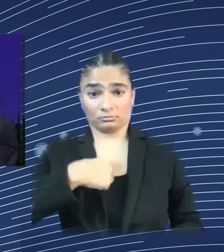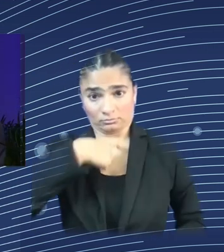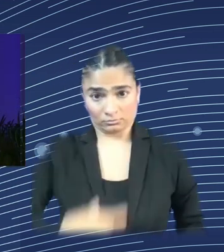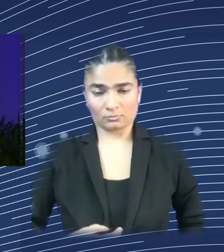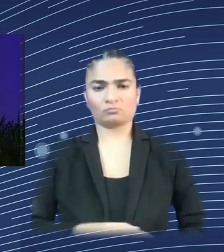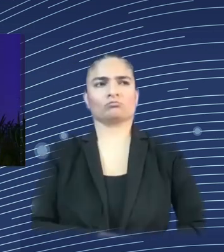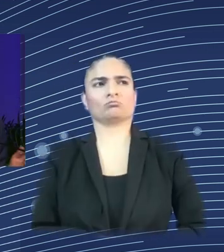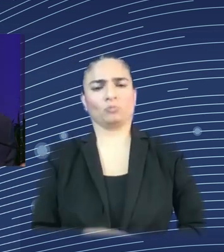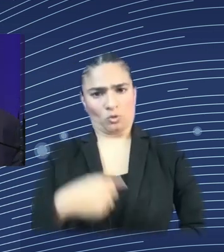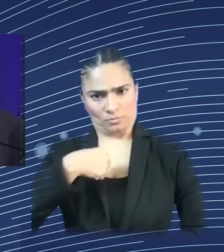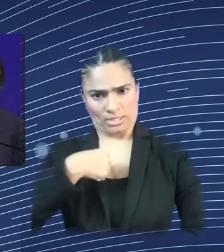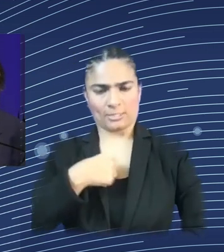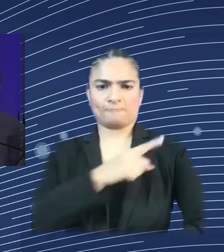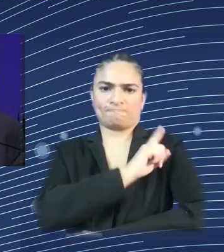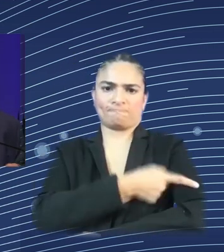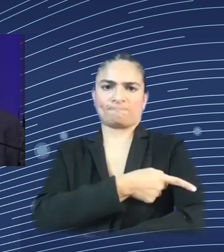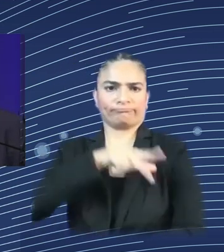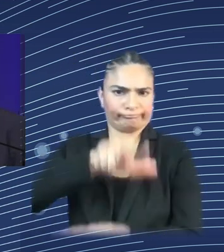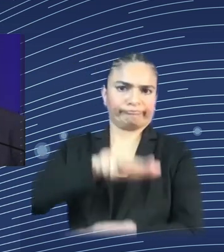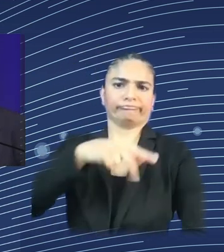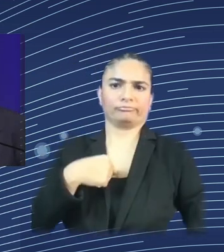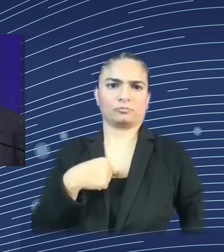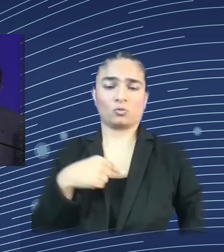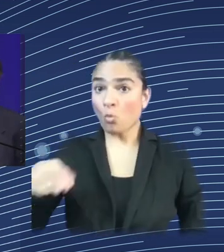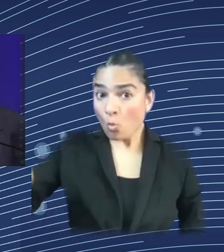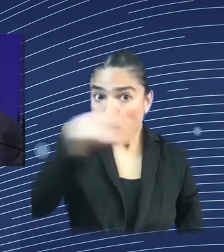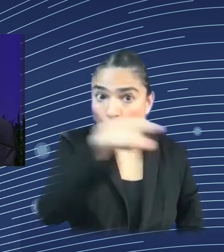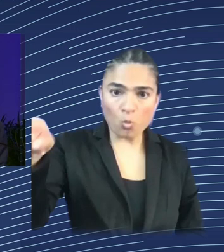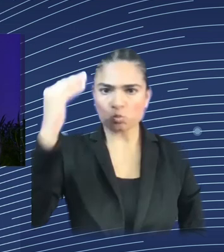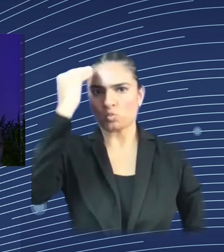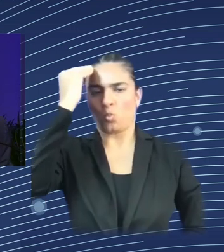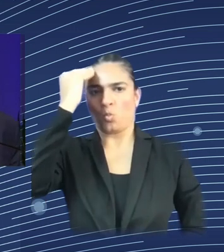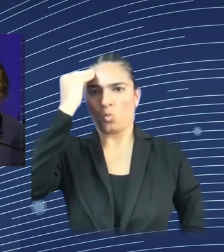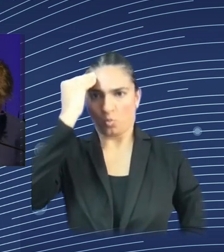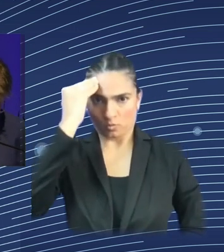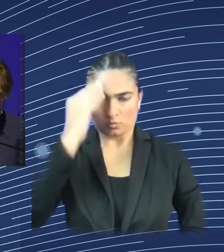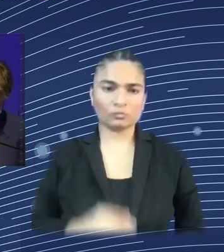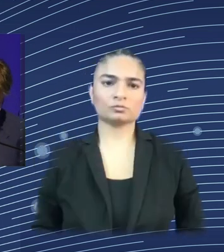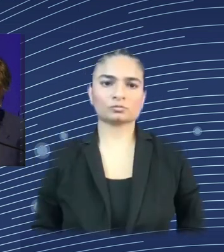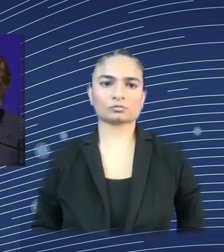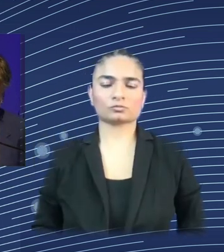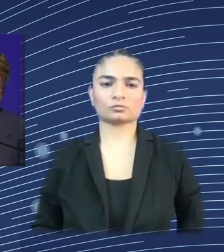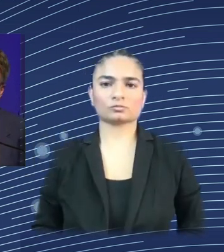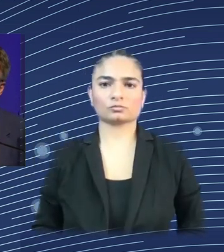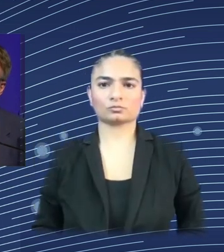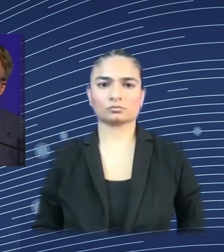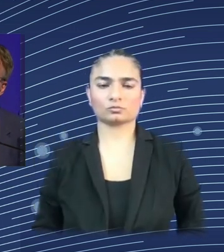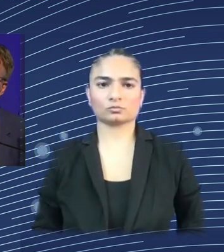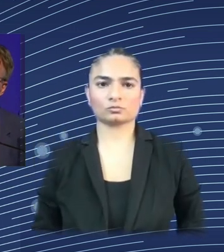this. Of course, we are better in football than them. But this is not that important. So this